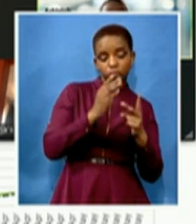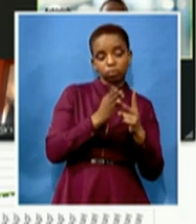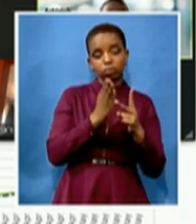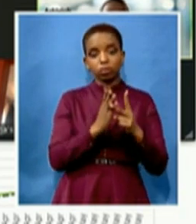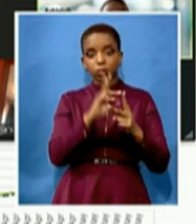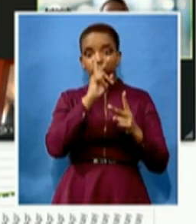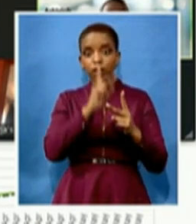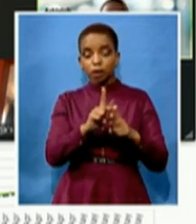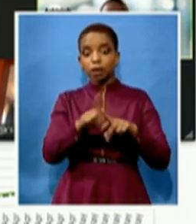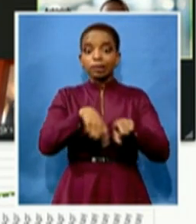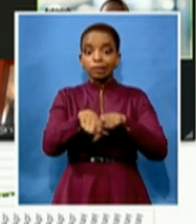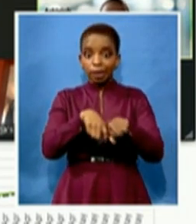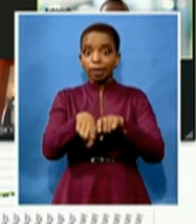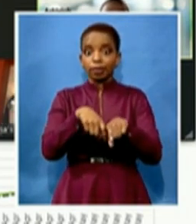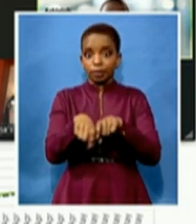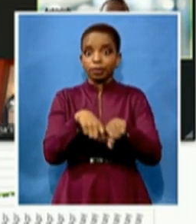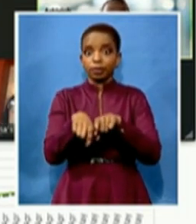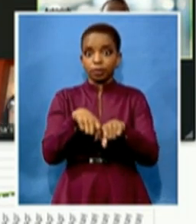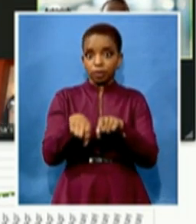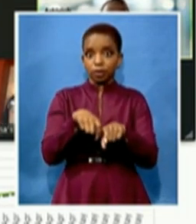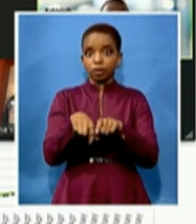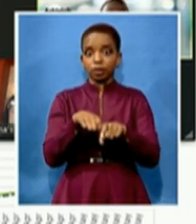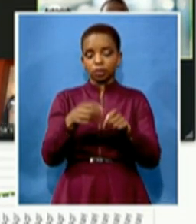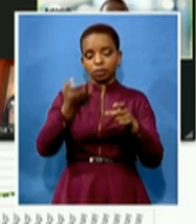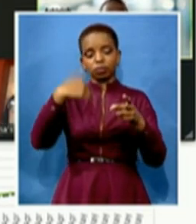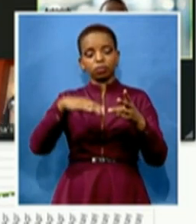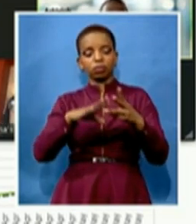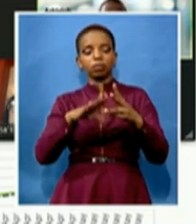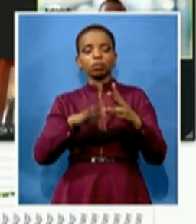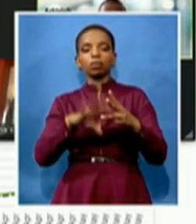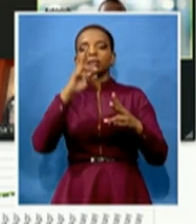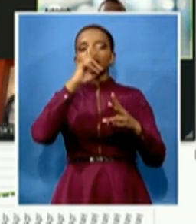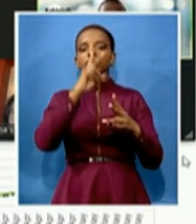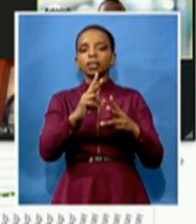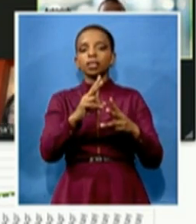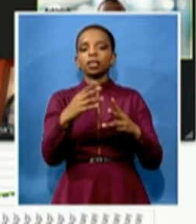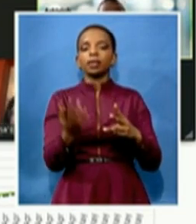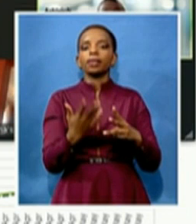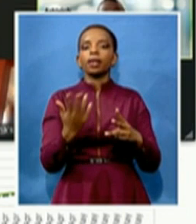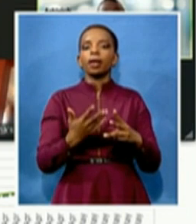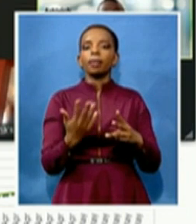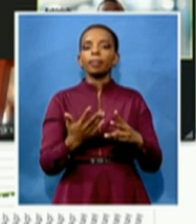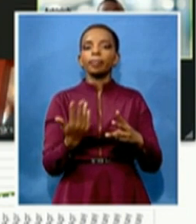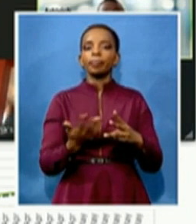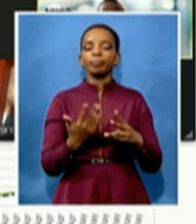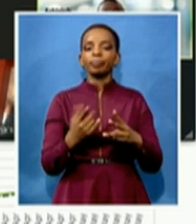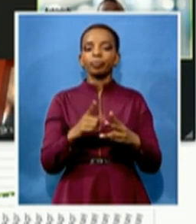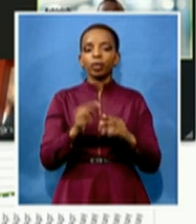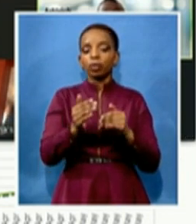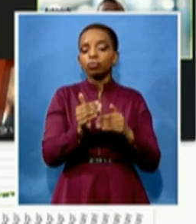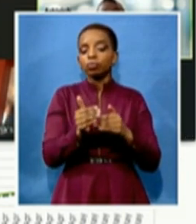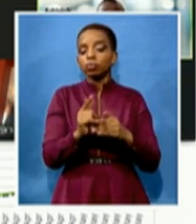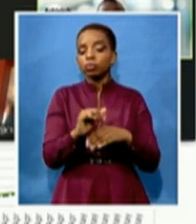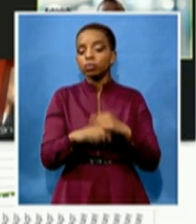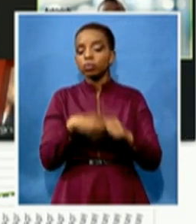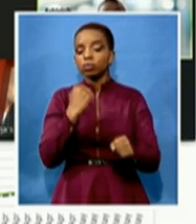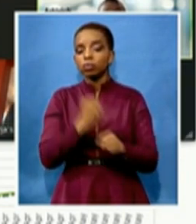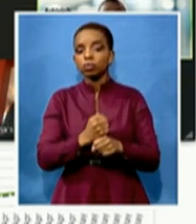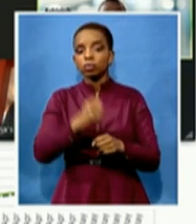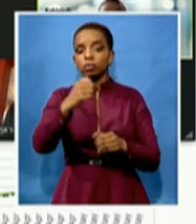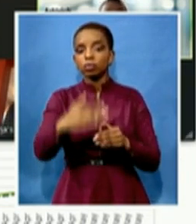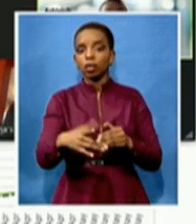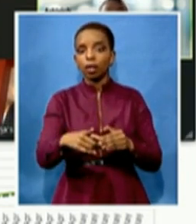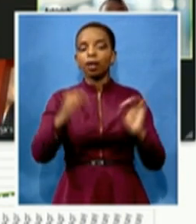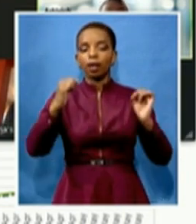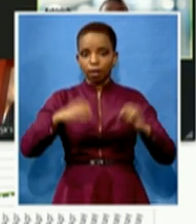towards the third quarter of the year, allowing for a reduction in the reproductive rate.